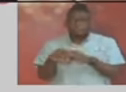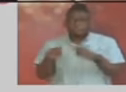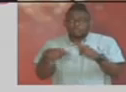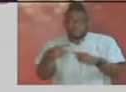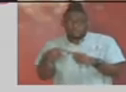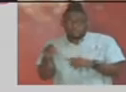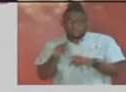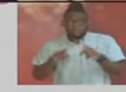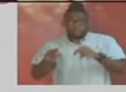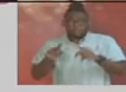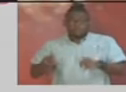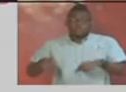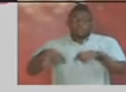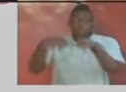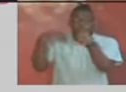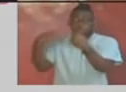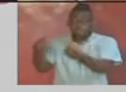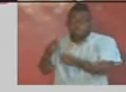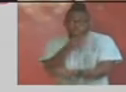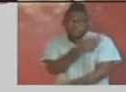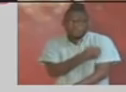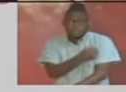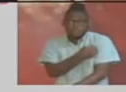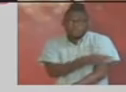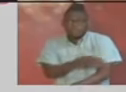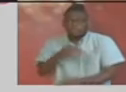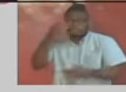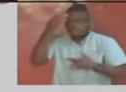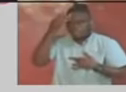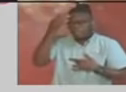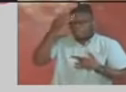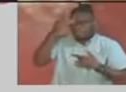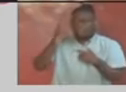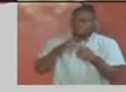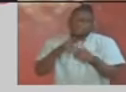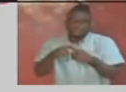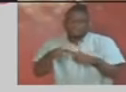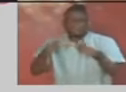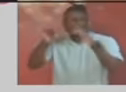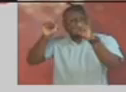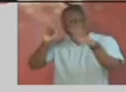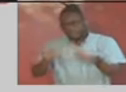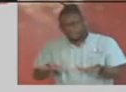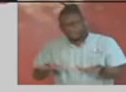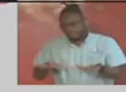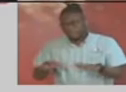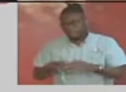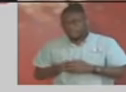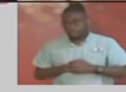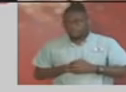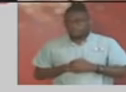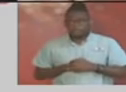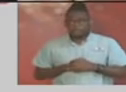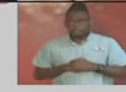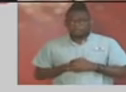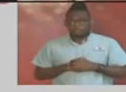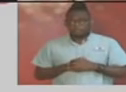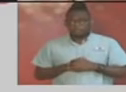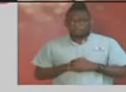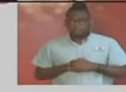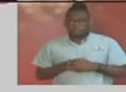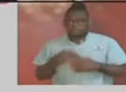I think in terms of the actual positivity rate, meaning the persons presented, the test completed, conducted over